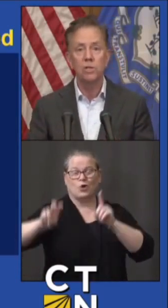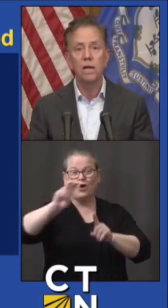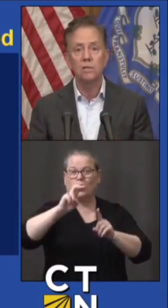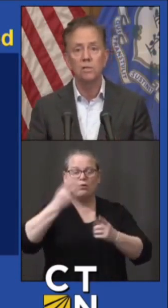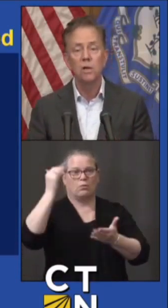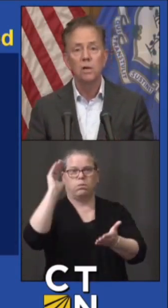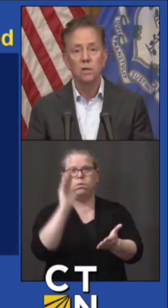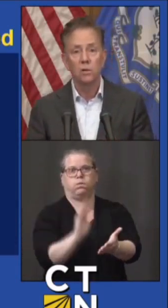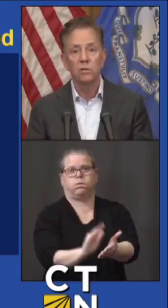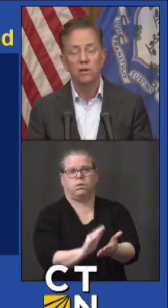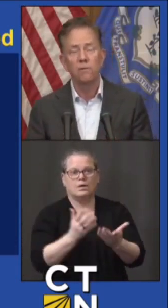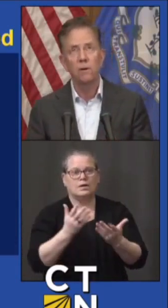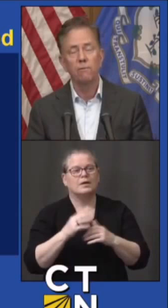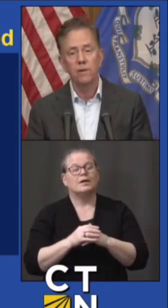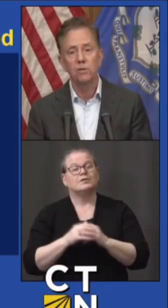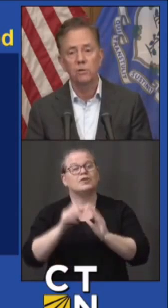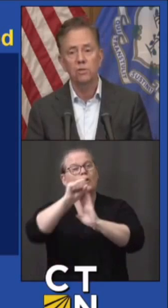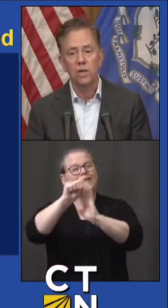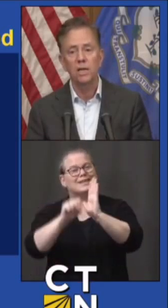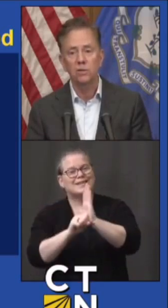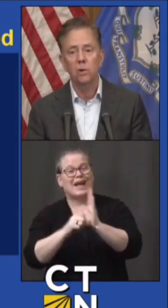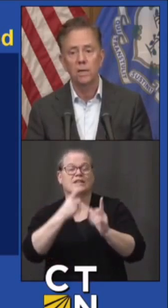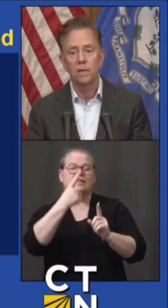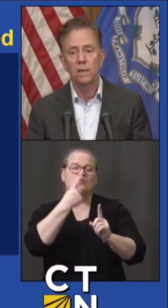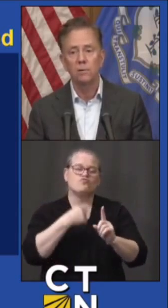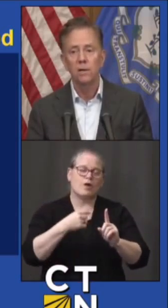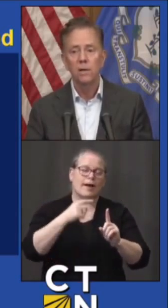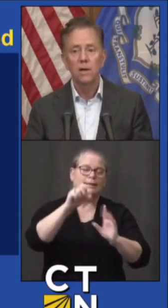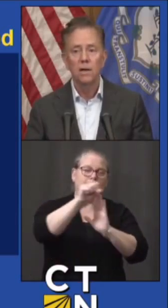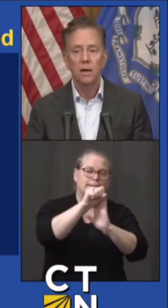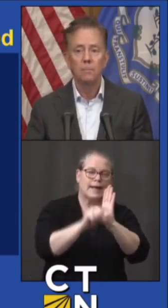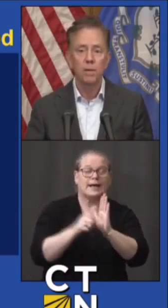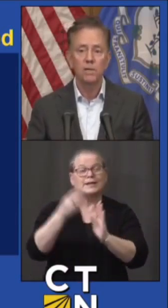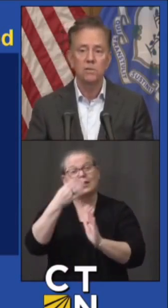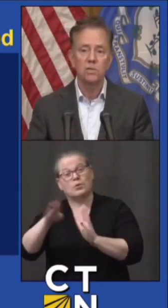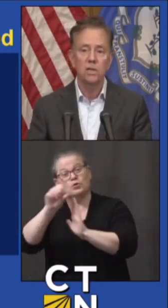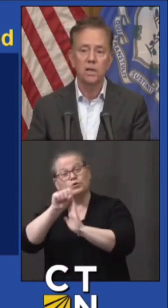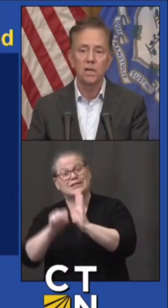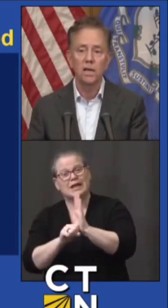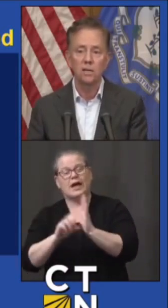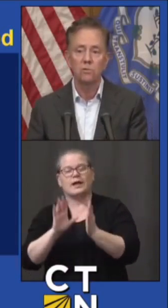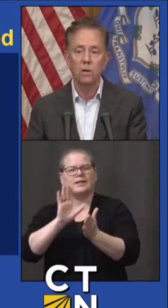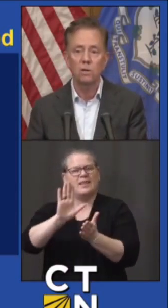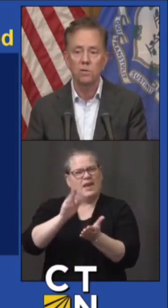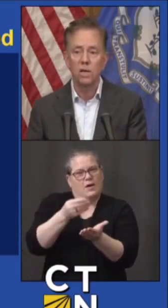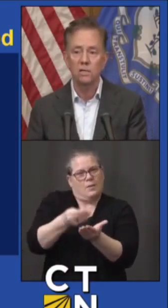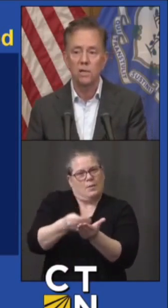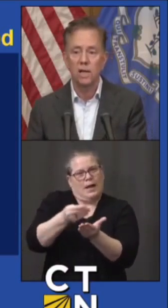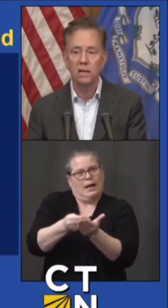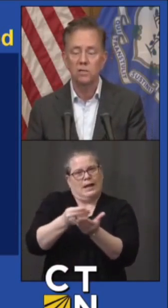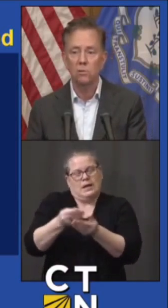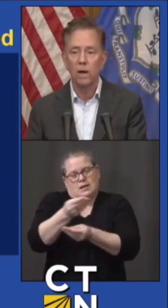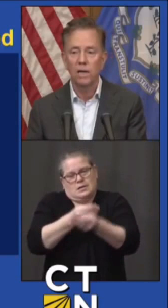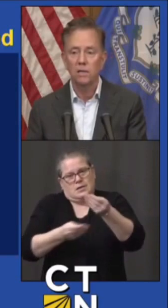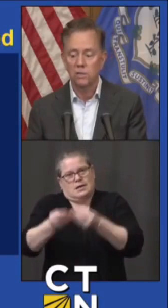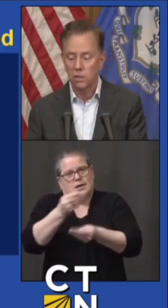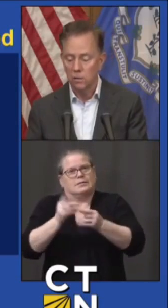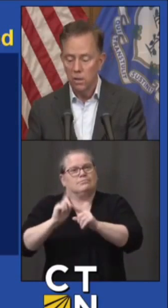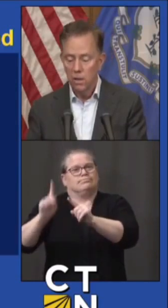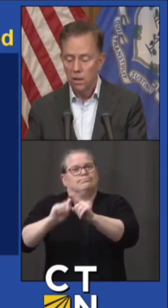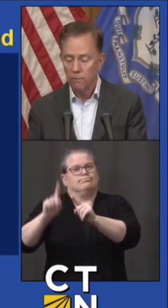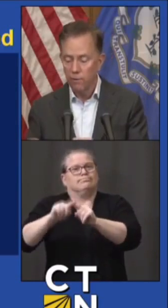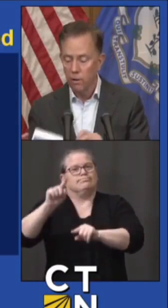blue states. There are different fiscal states right now. And I'm pleased to see that Connecticut is one of those states that had its